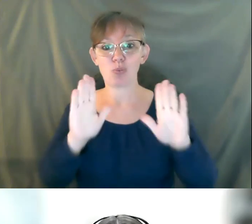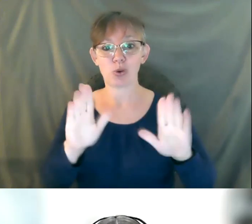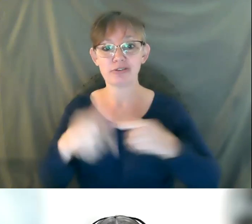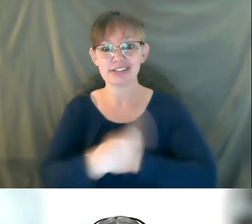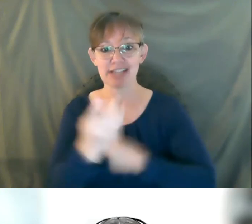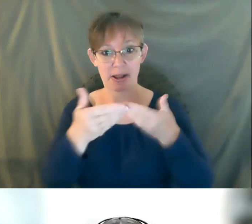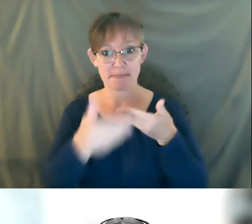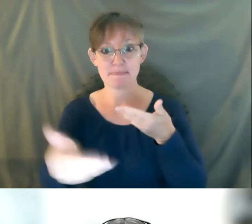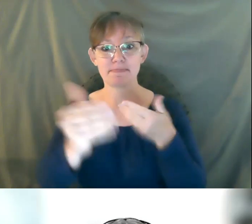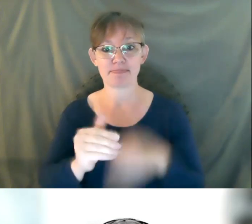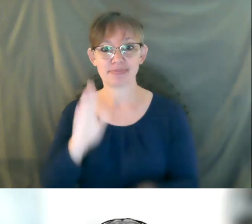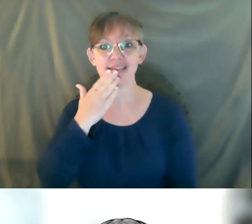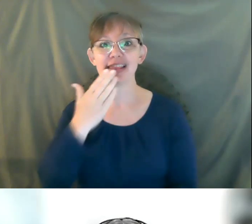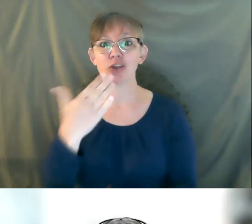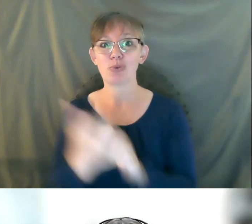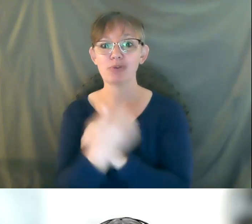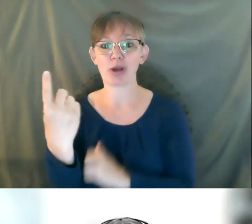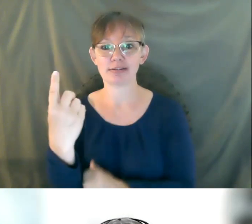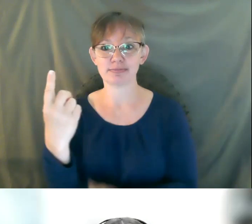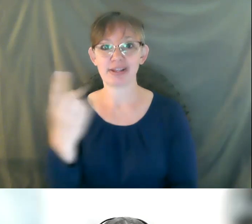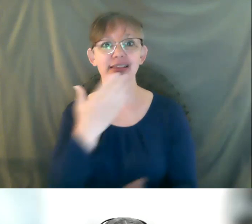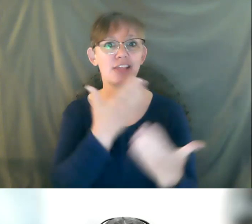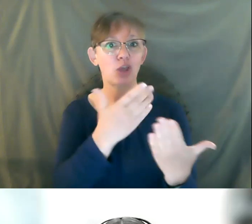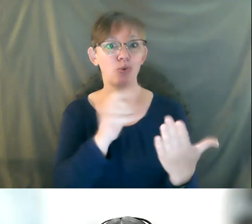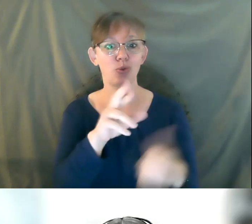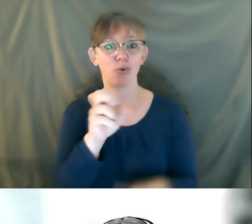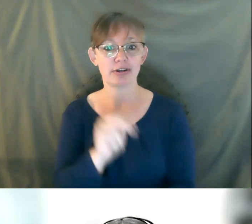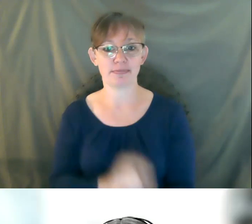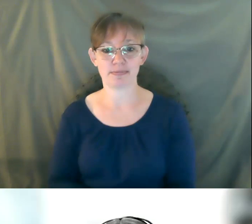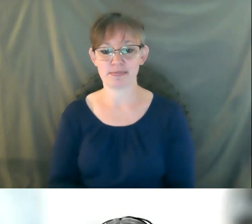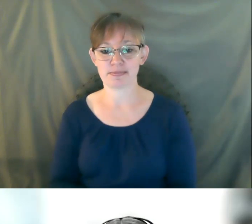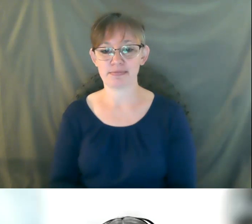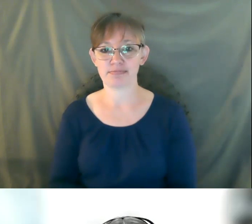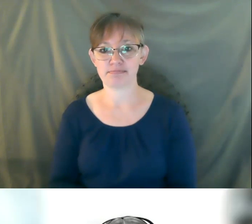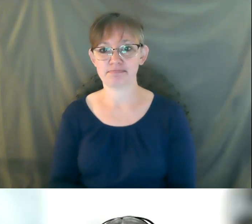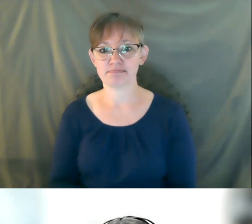Thank you, everybody. Thank you, Lauren. Bye-bye.